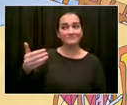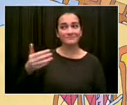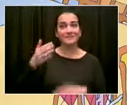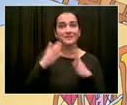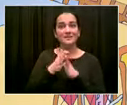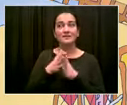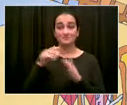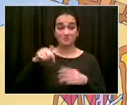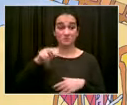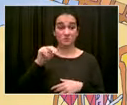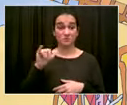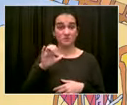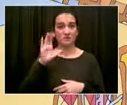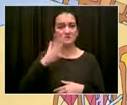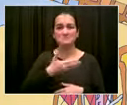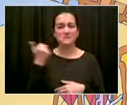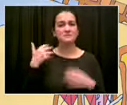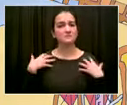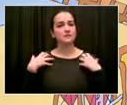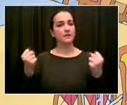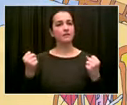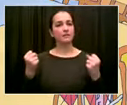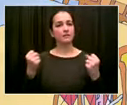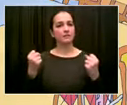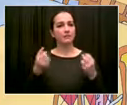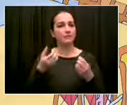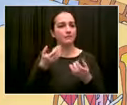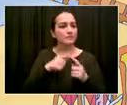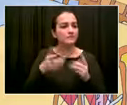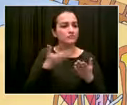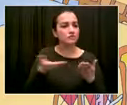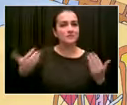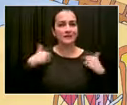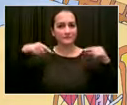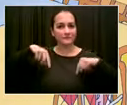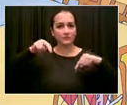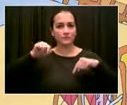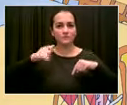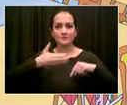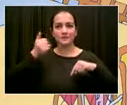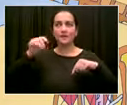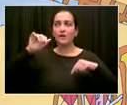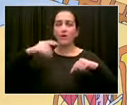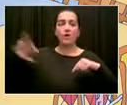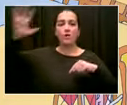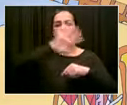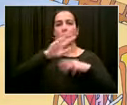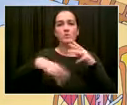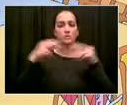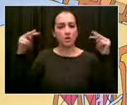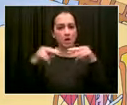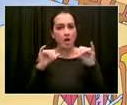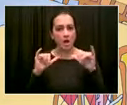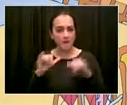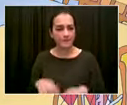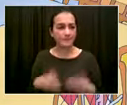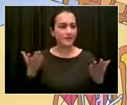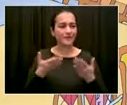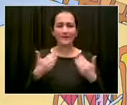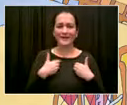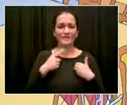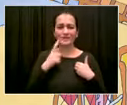lot publicly to set up that reality, to make sure the foundation was there, but the private sector is now coming in a very big way. This is going to lead to